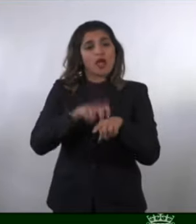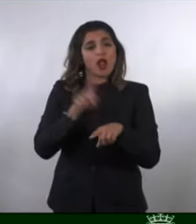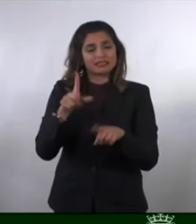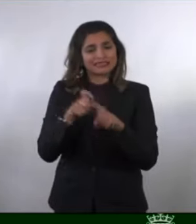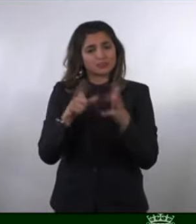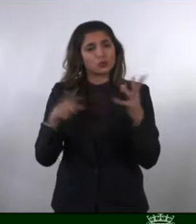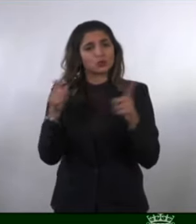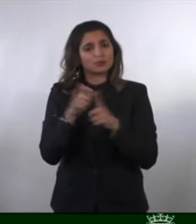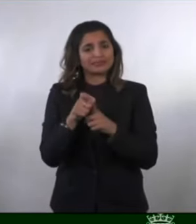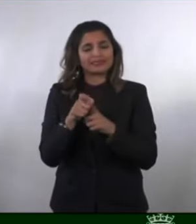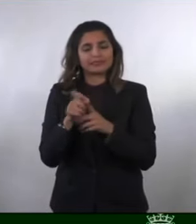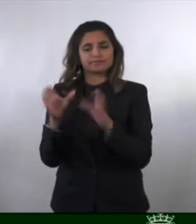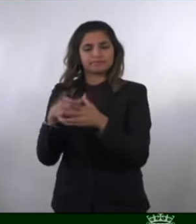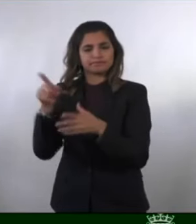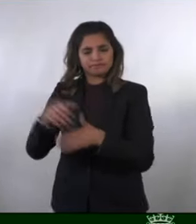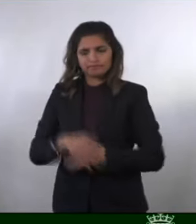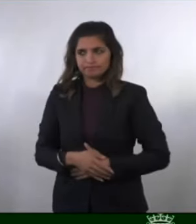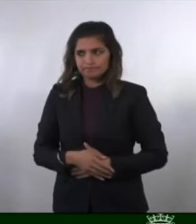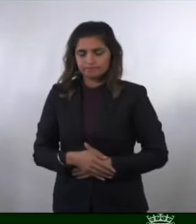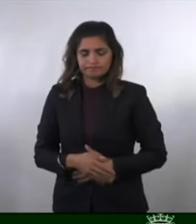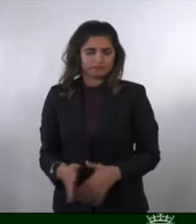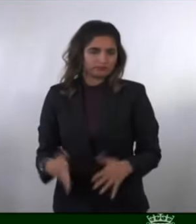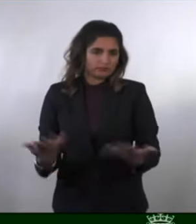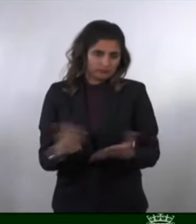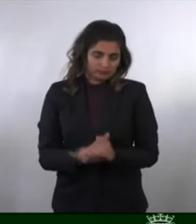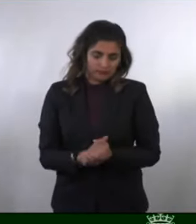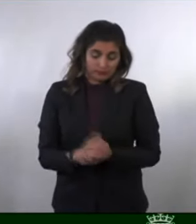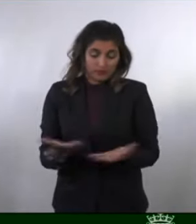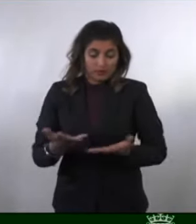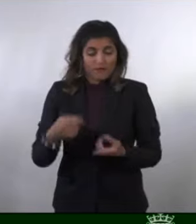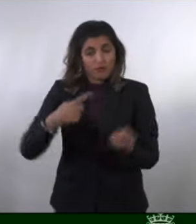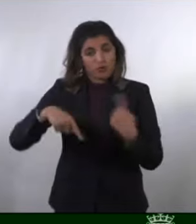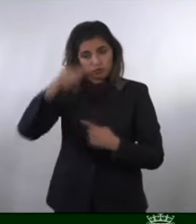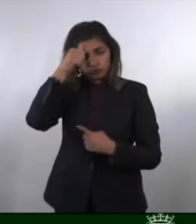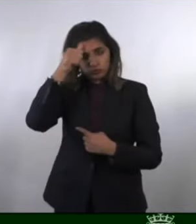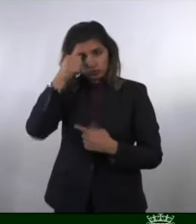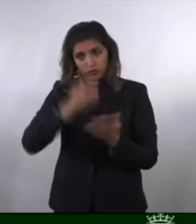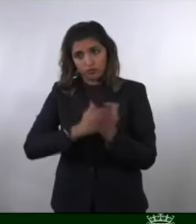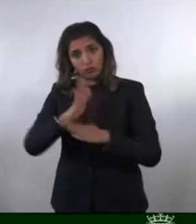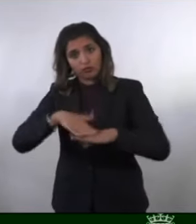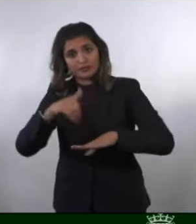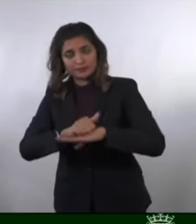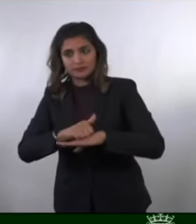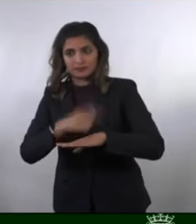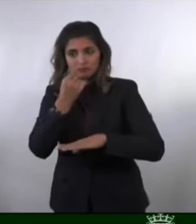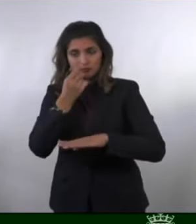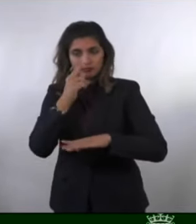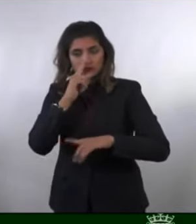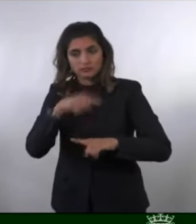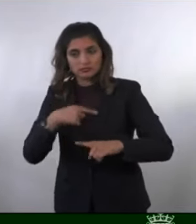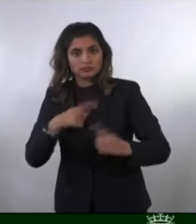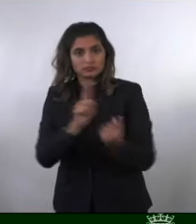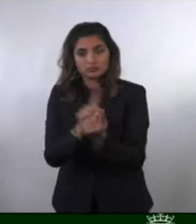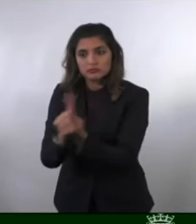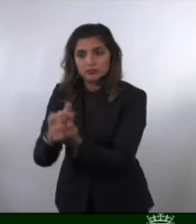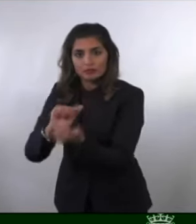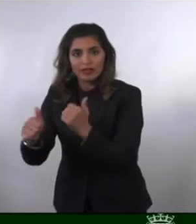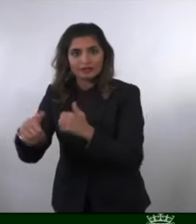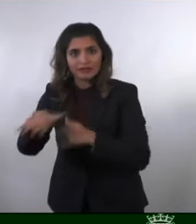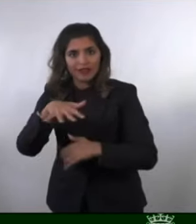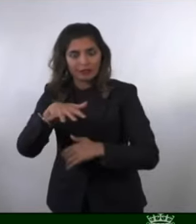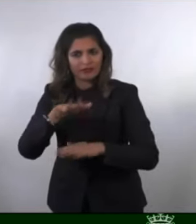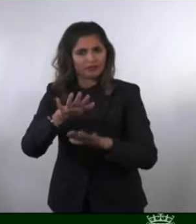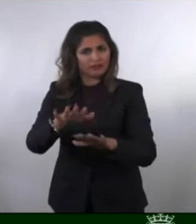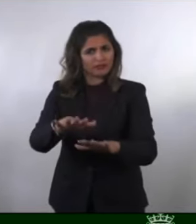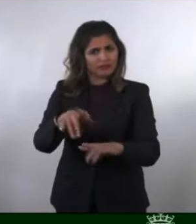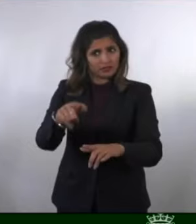worship and associate with friends and family over Christmas, does the Minister not realise how alarming this statement